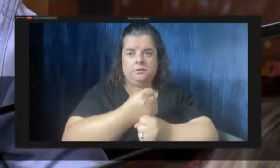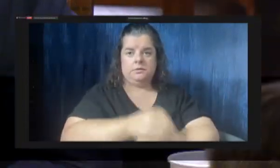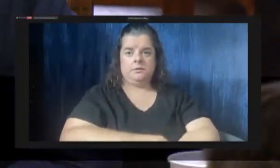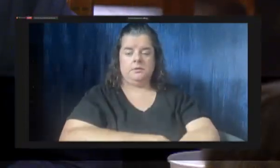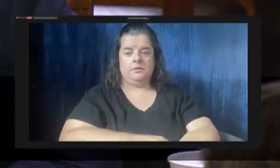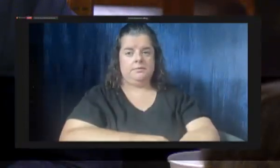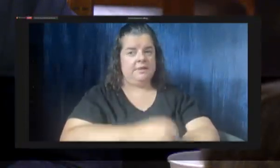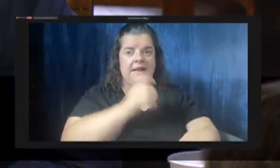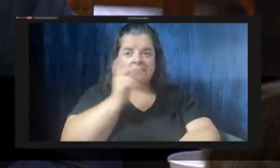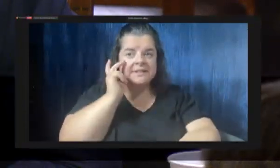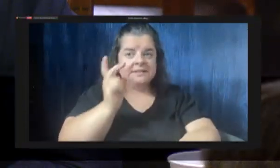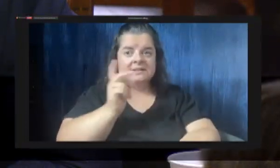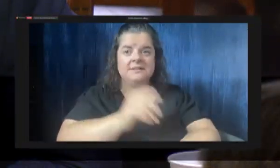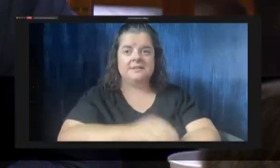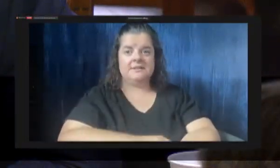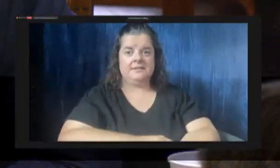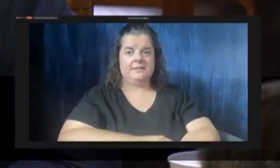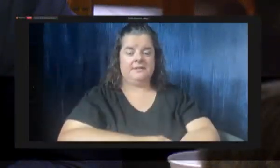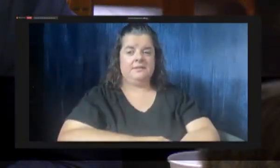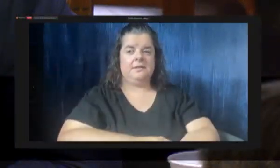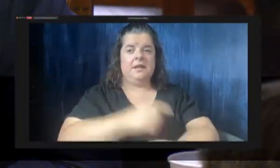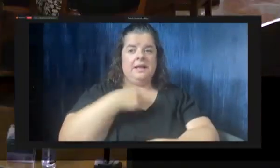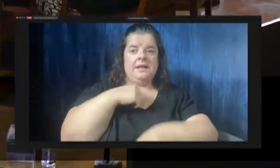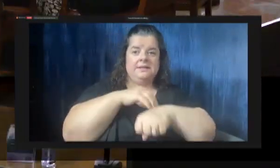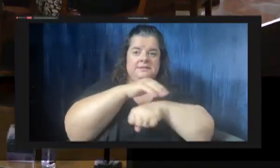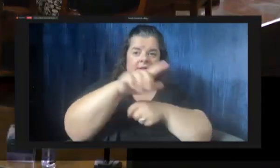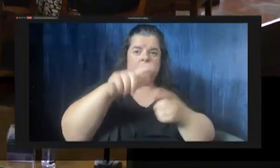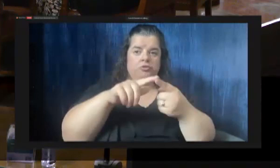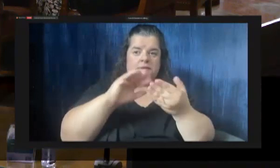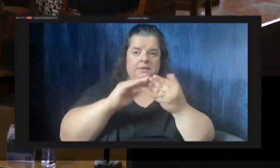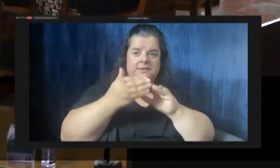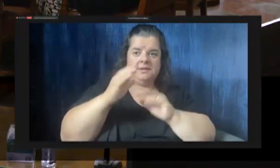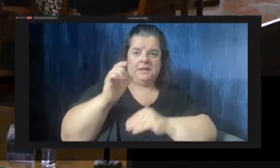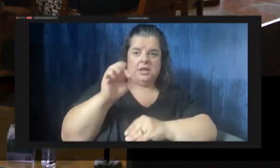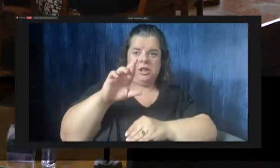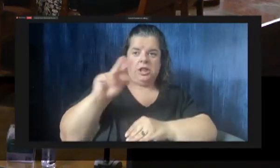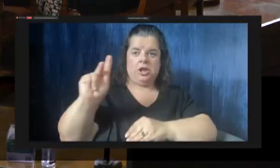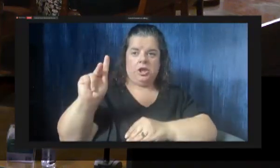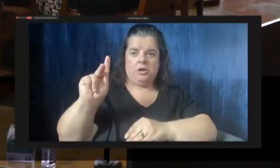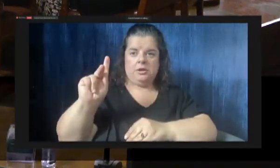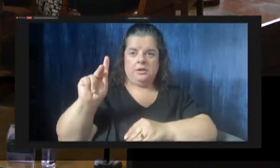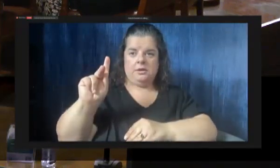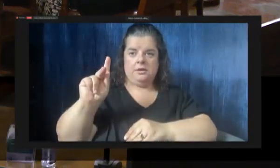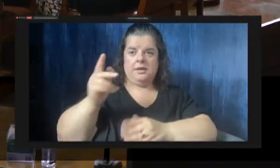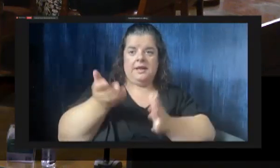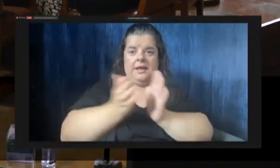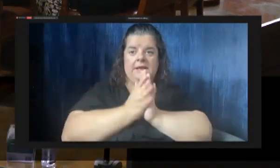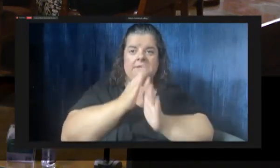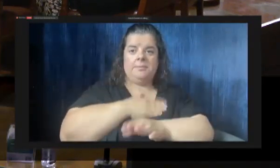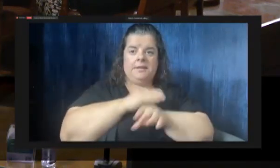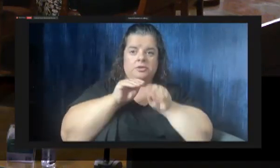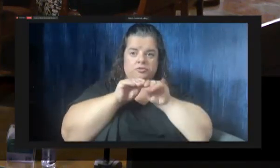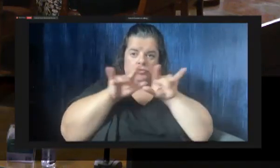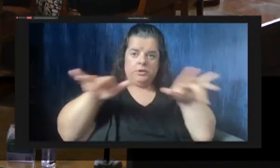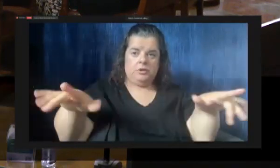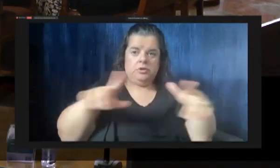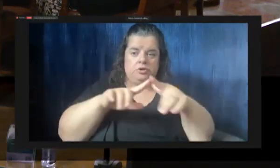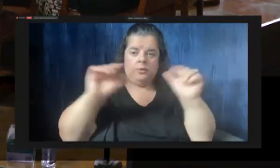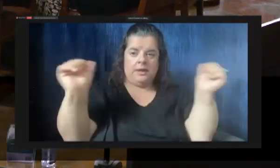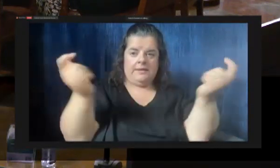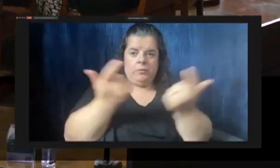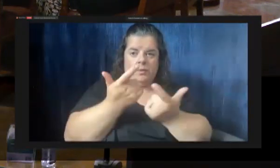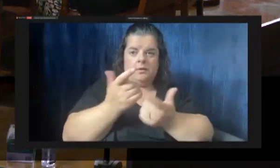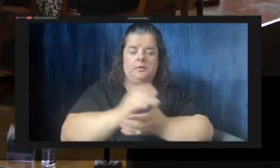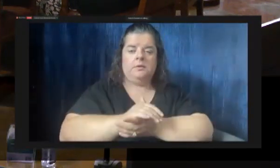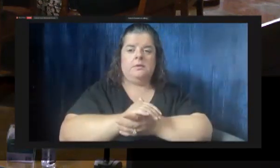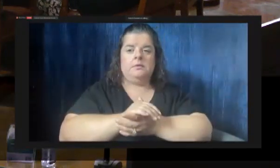seen it. You haven't? I sent it to the city clerk. I sent it to the city clerk and asked that it be distributed to you, but if I